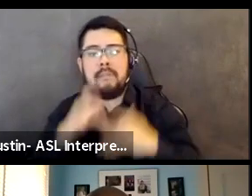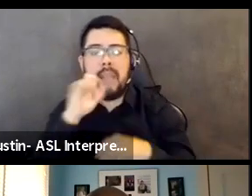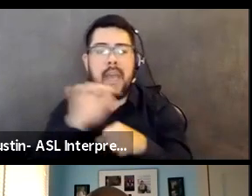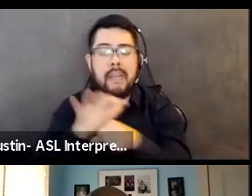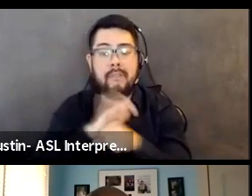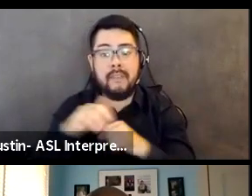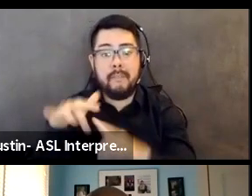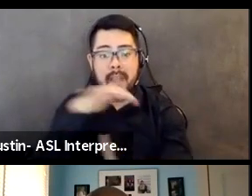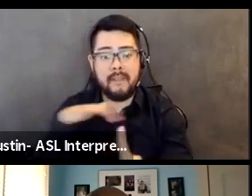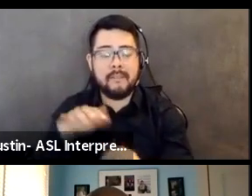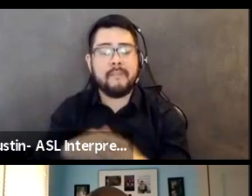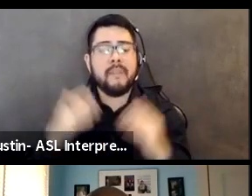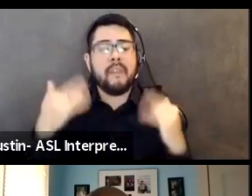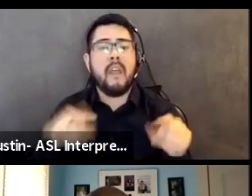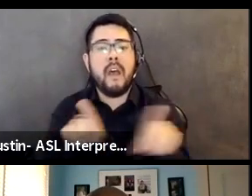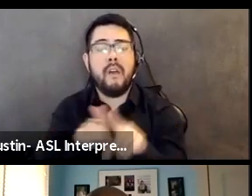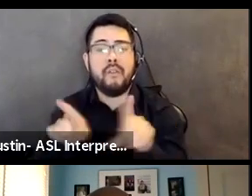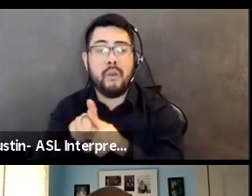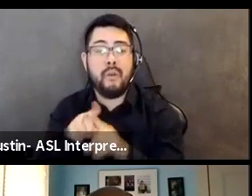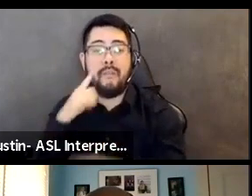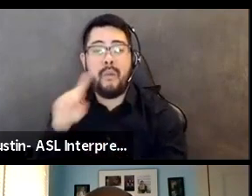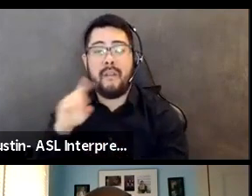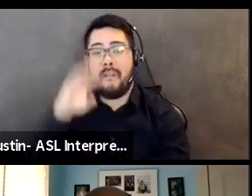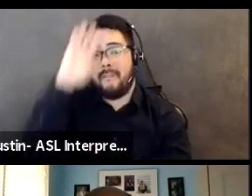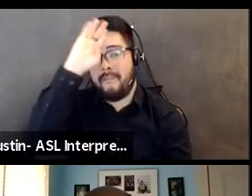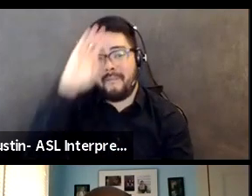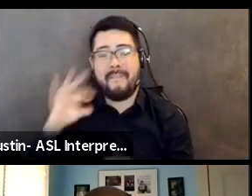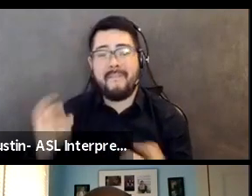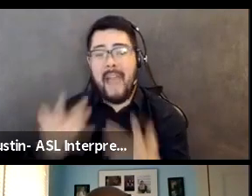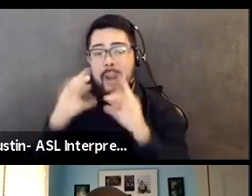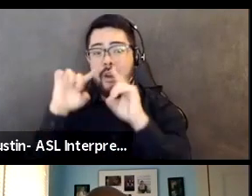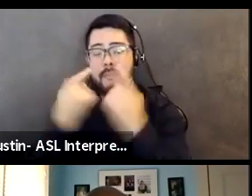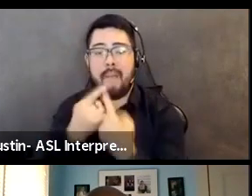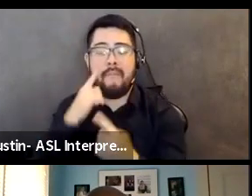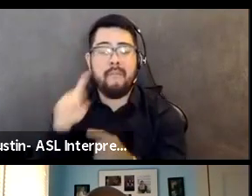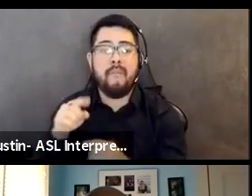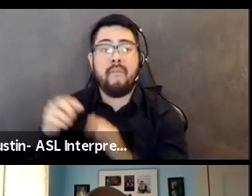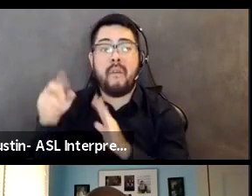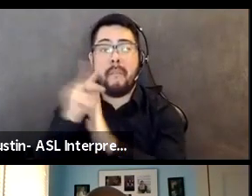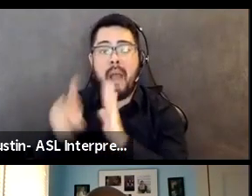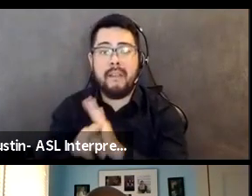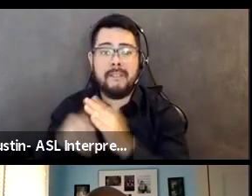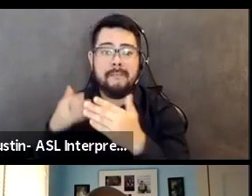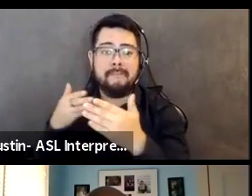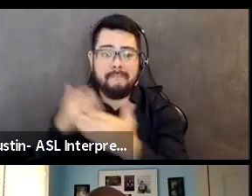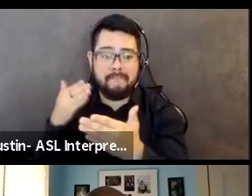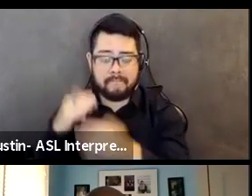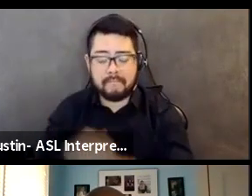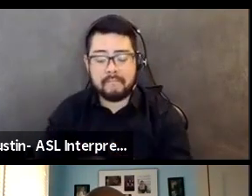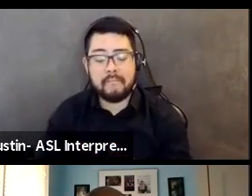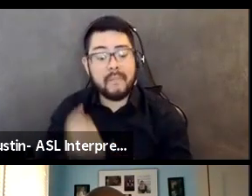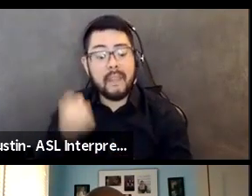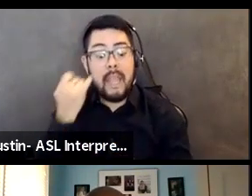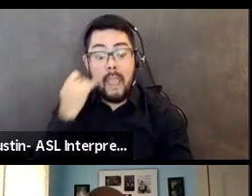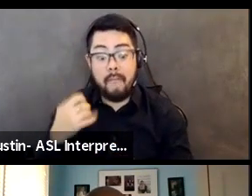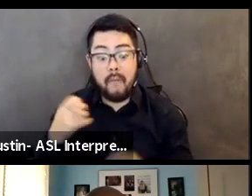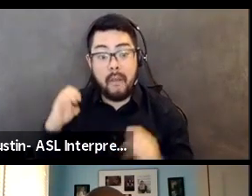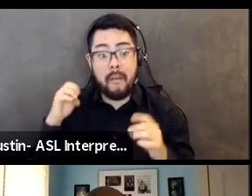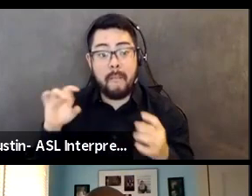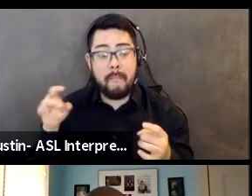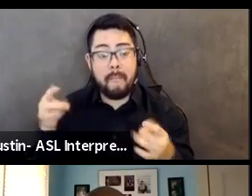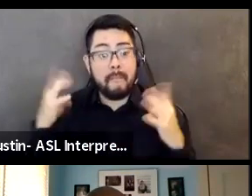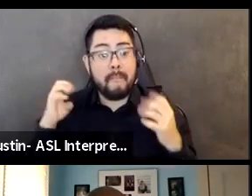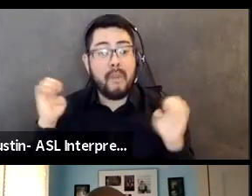fire department for code violations this poses significant safety concerns and in the event of an emergency